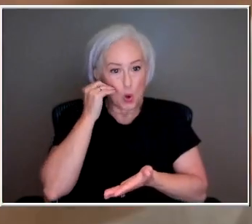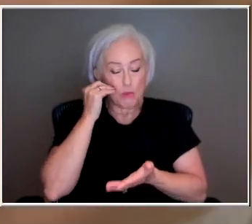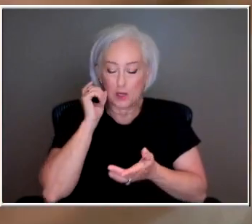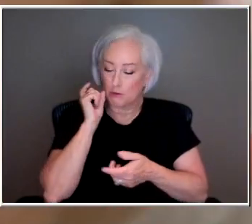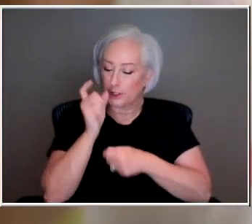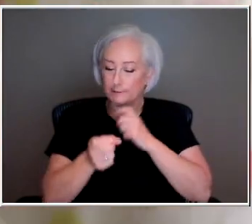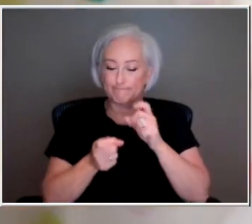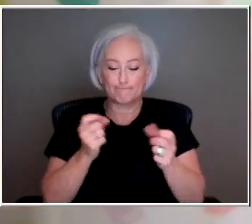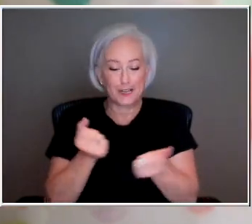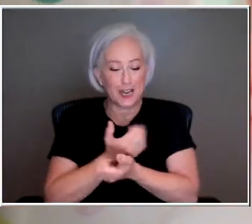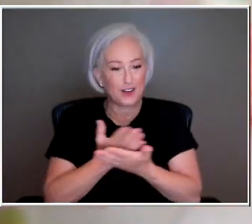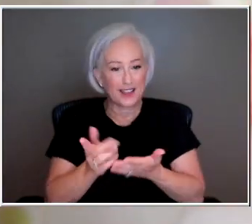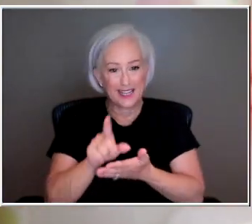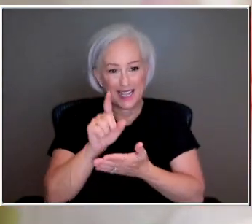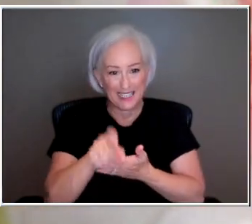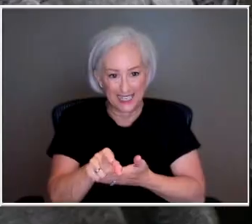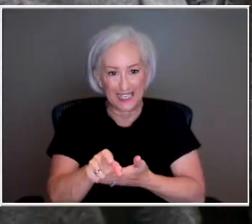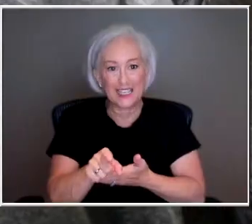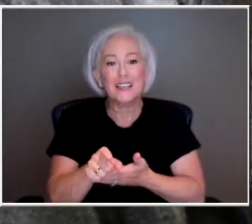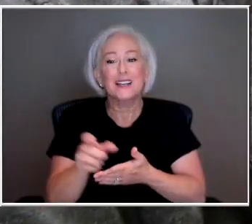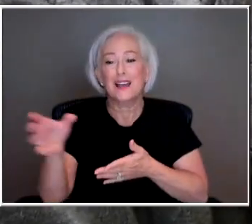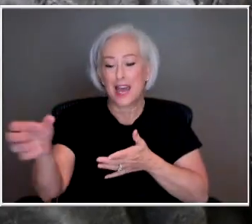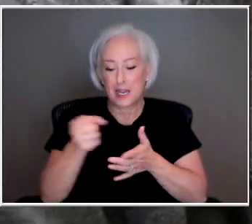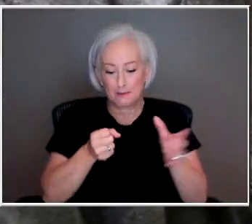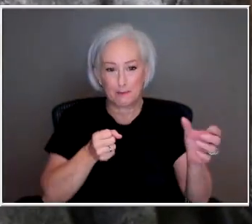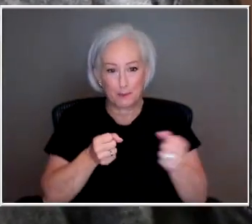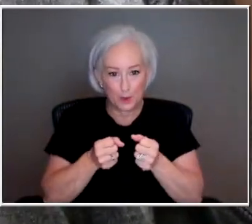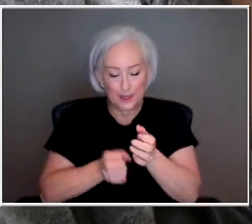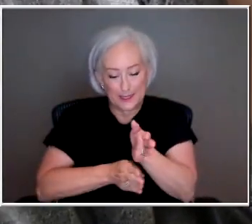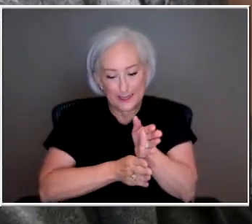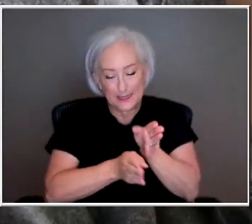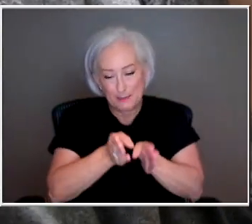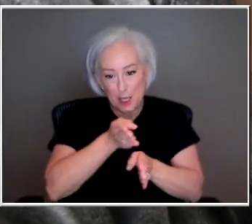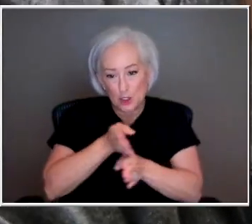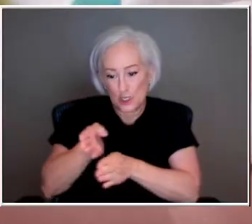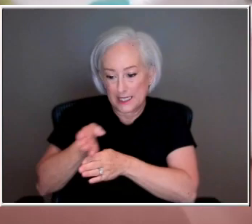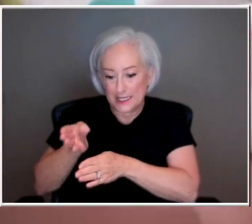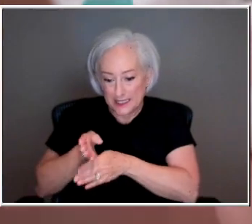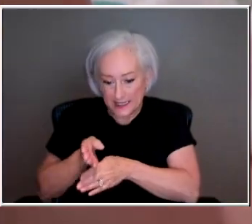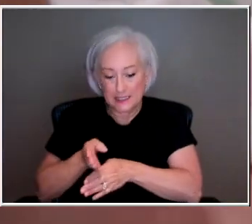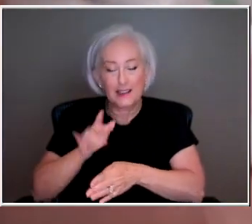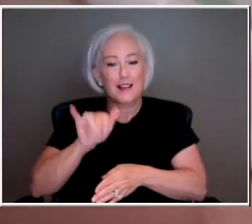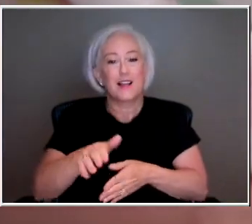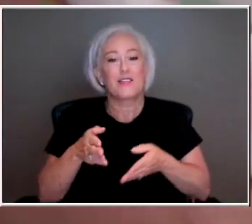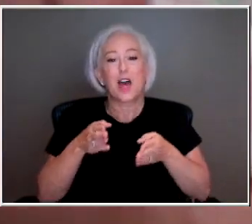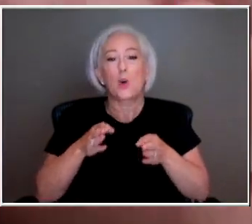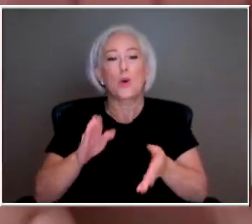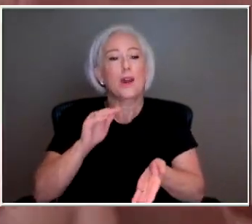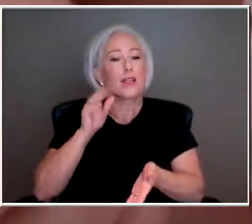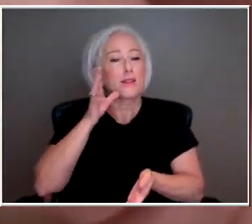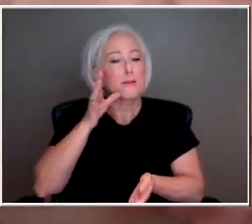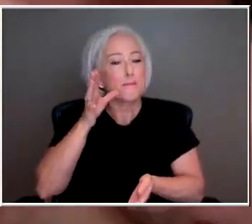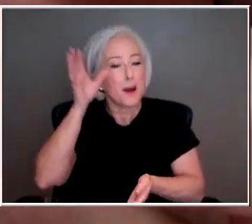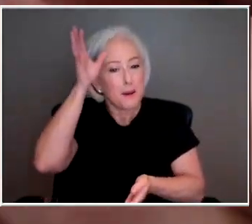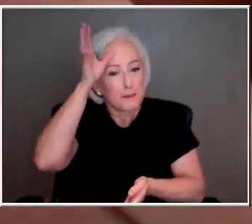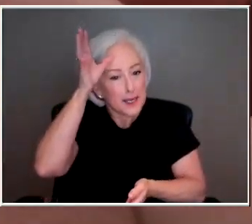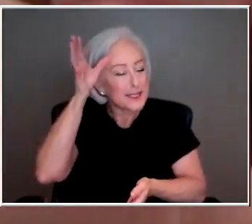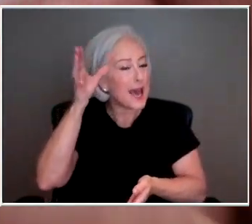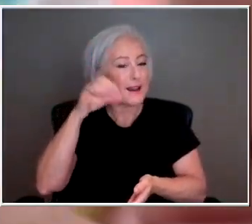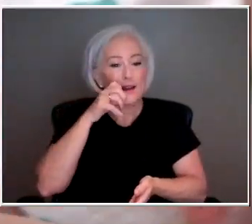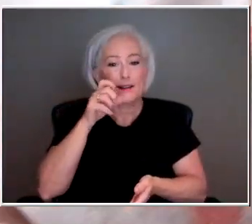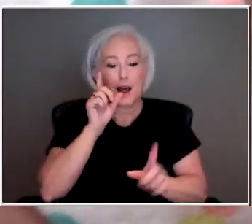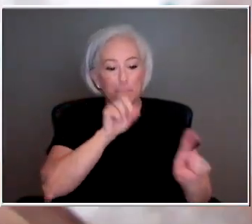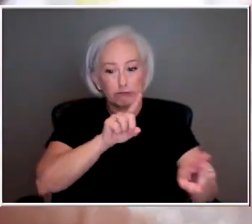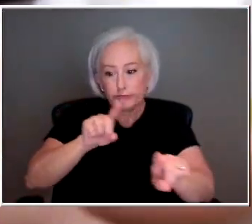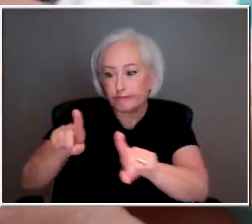bring in the subspecialist so that, again, these parents don't have to go to 4 different appointments just to address a very complex disease